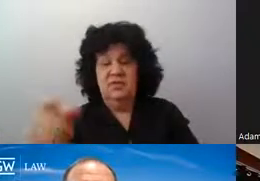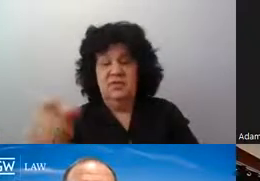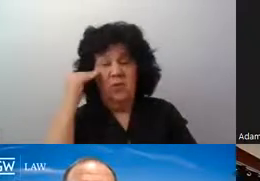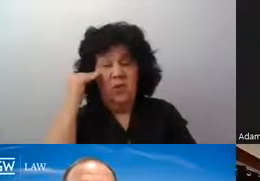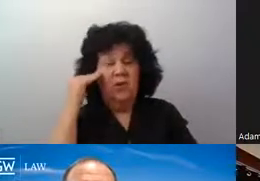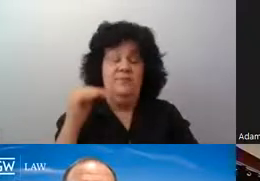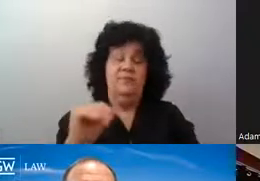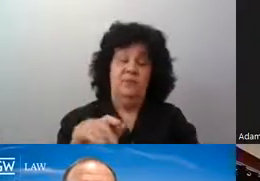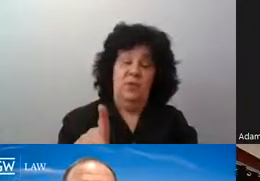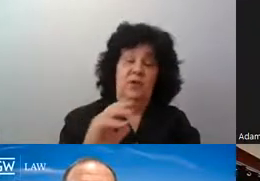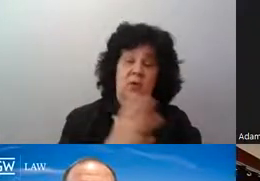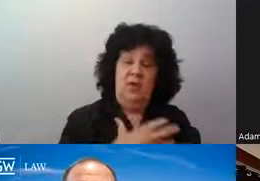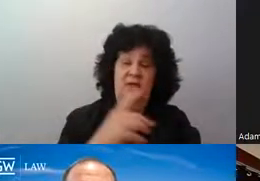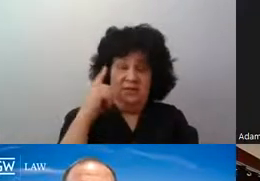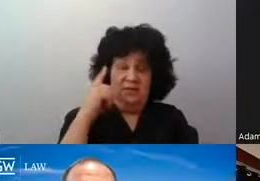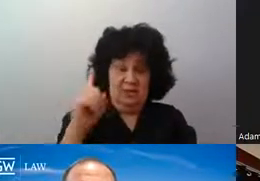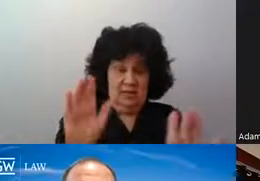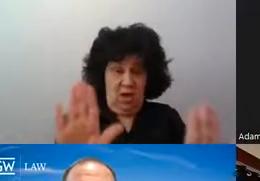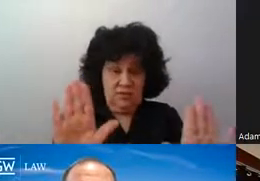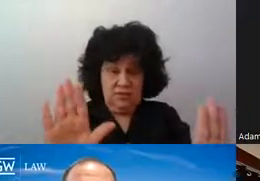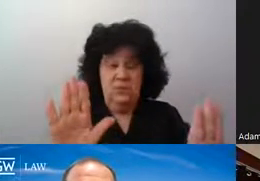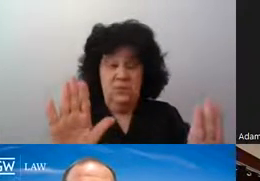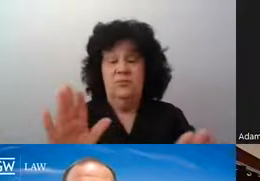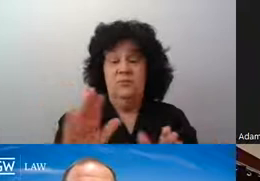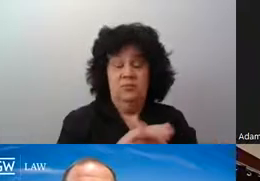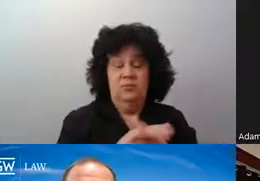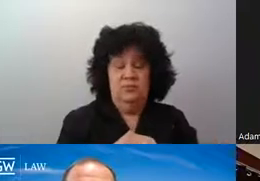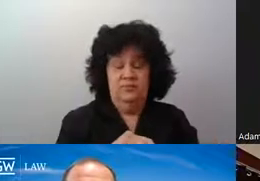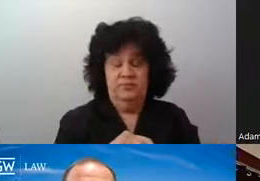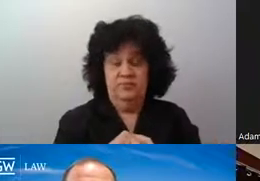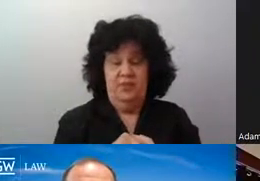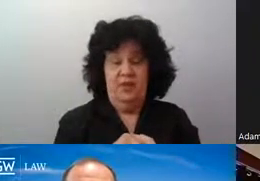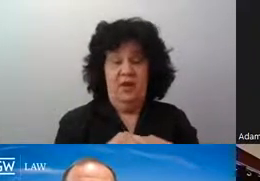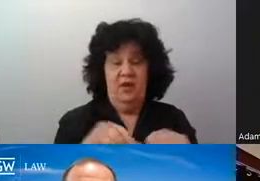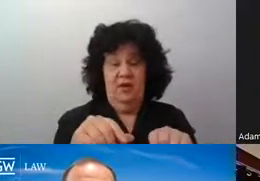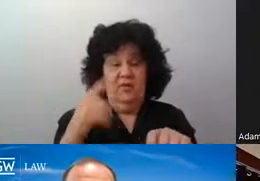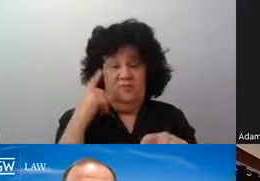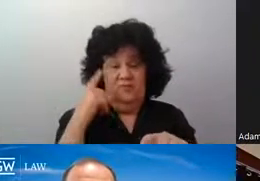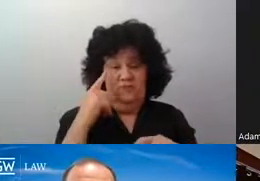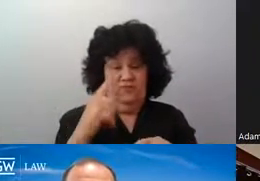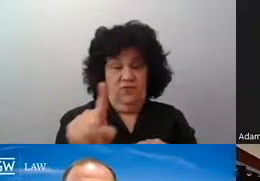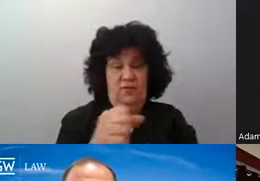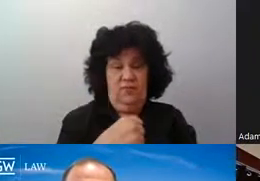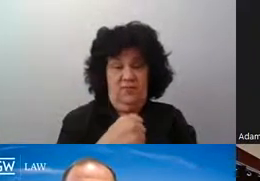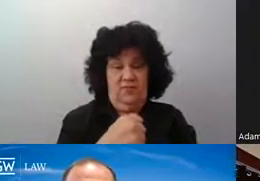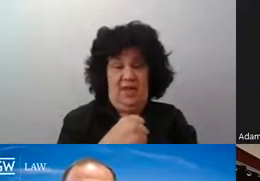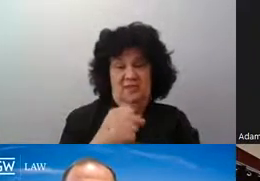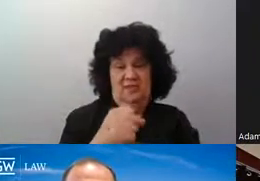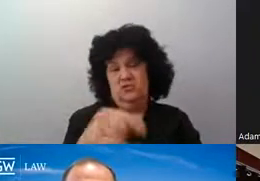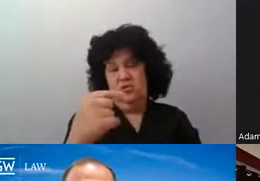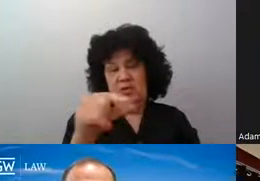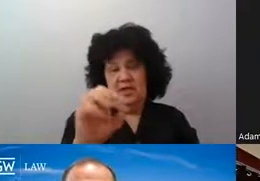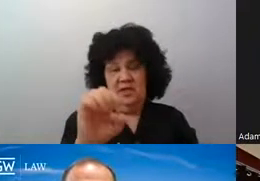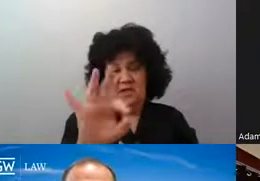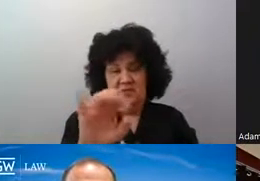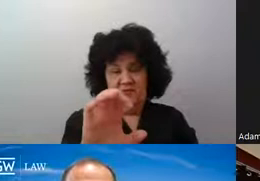how awesome green roofs are for reducing the heat island effect in a building, but if you don't talk to the engineers first and make sure that your roof